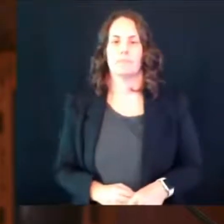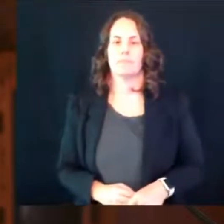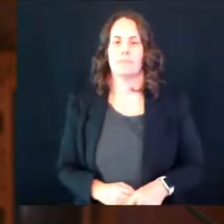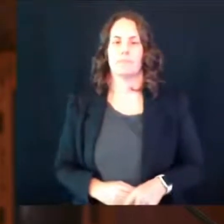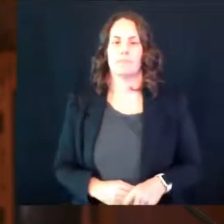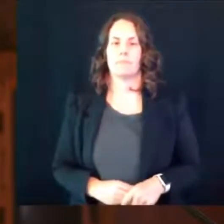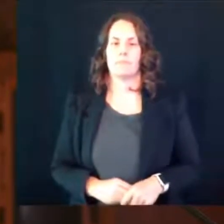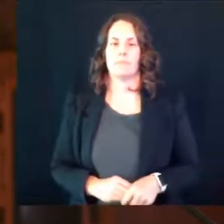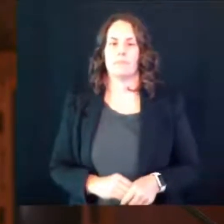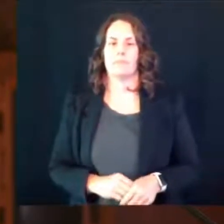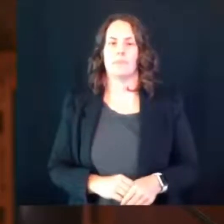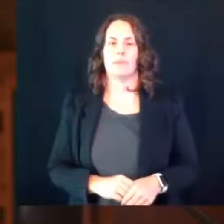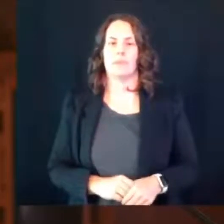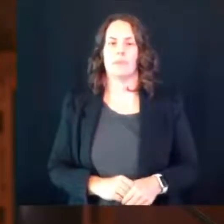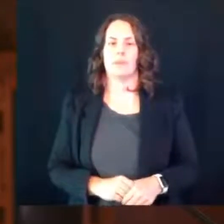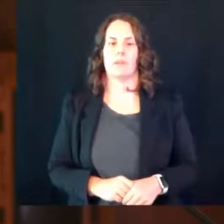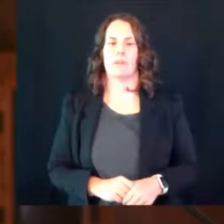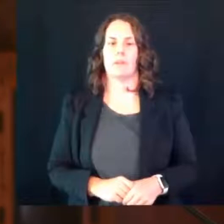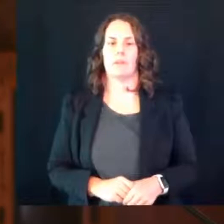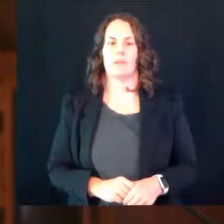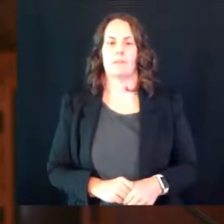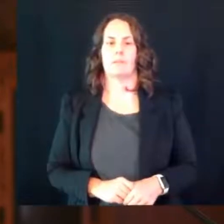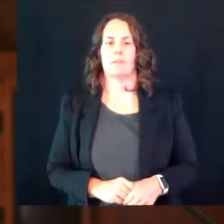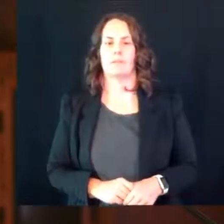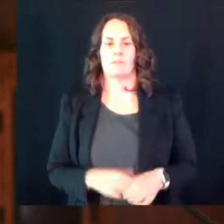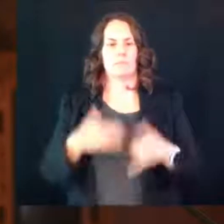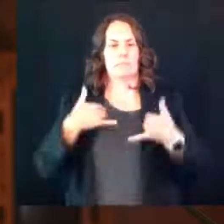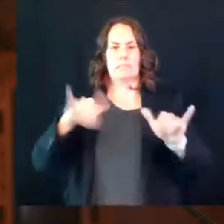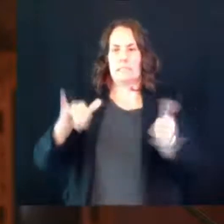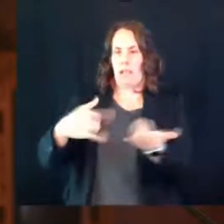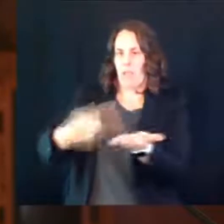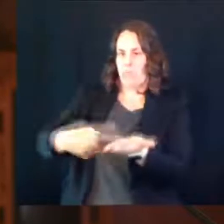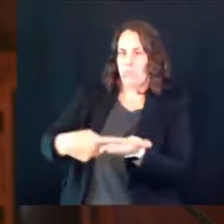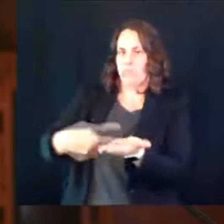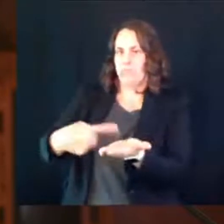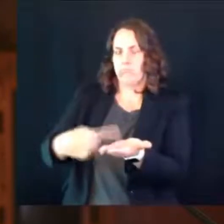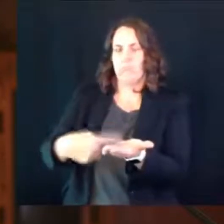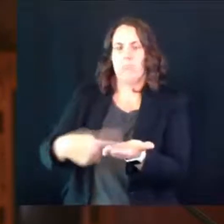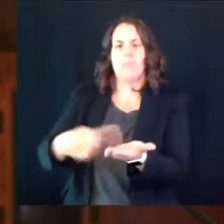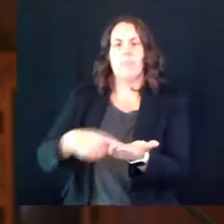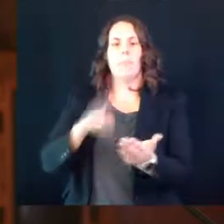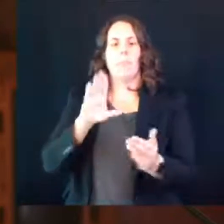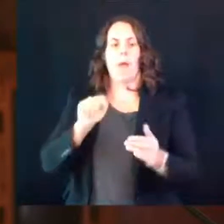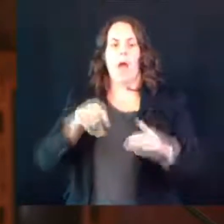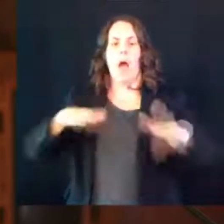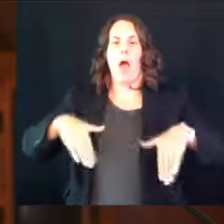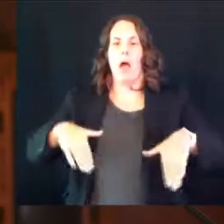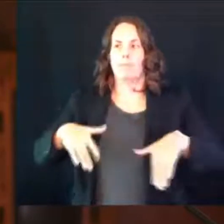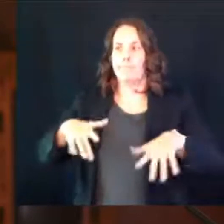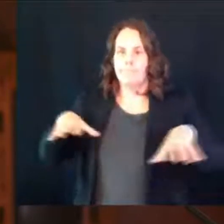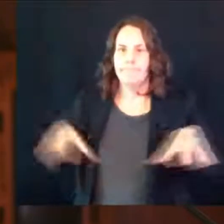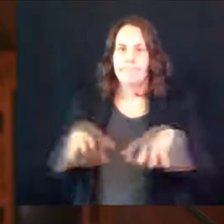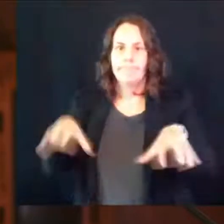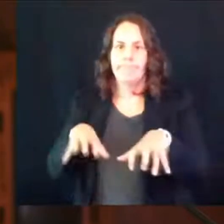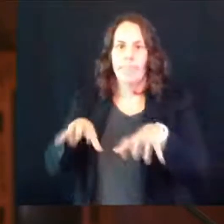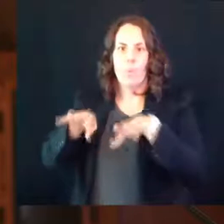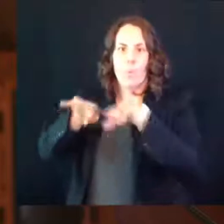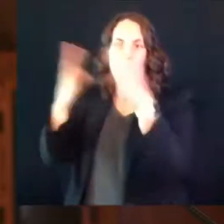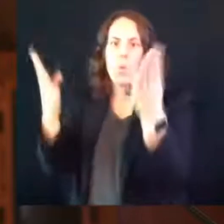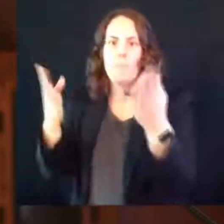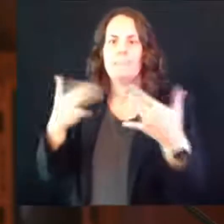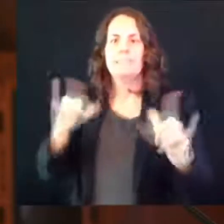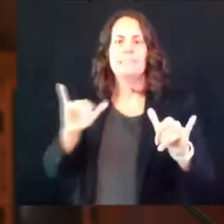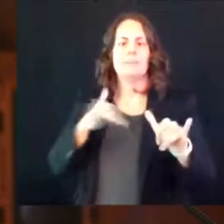as necessary and do what we need to do to make sure that our hospitals have the backup that they need to serve and treat the